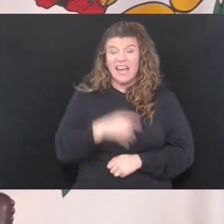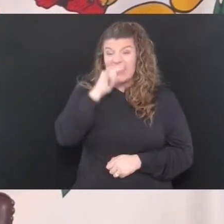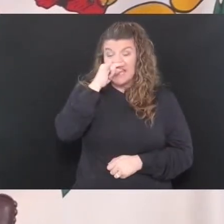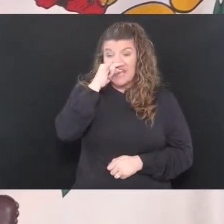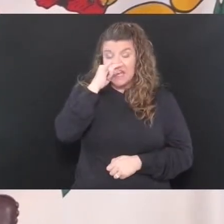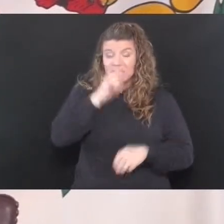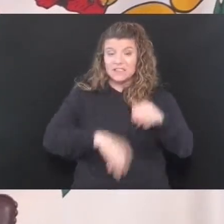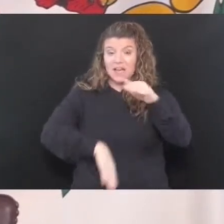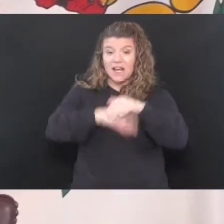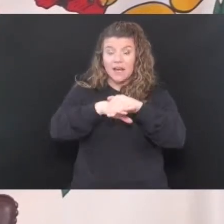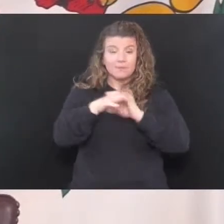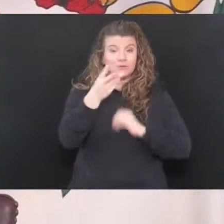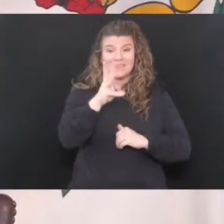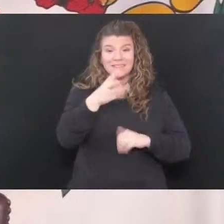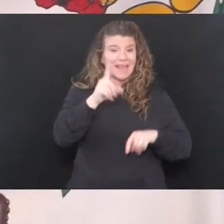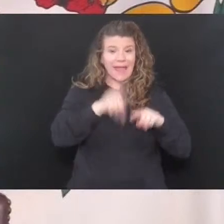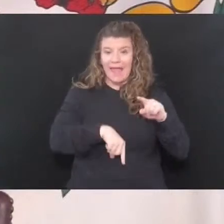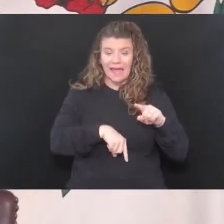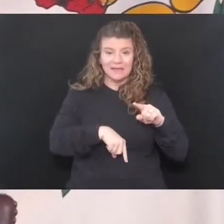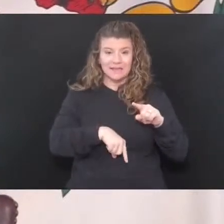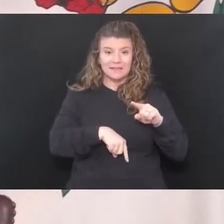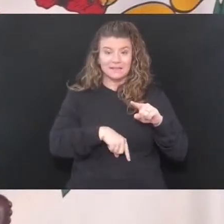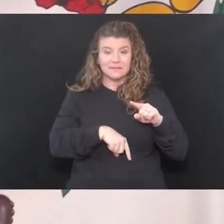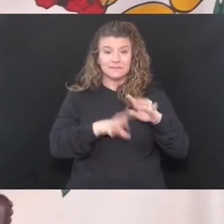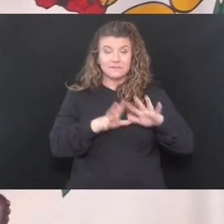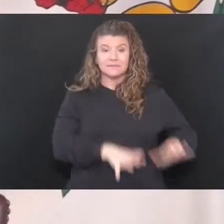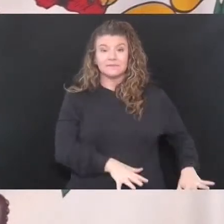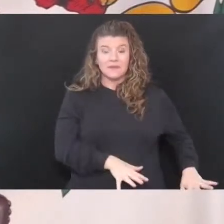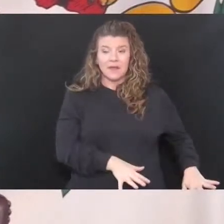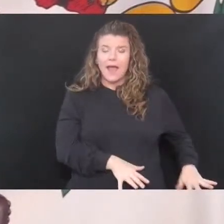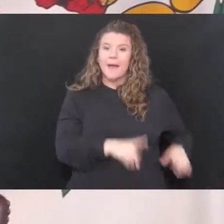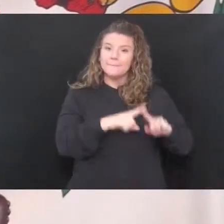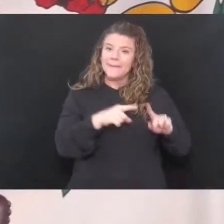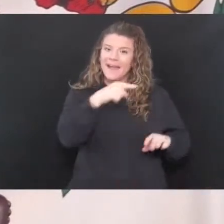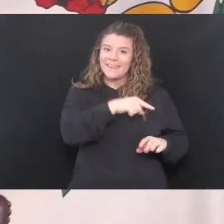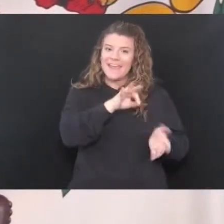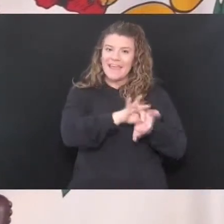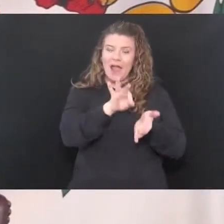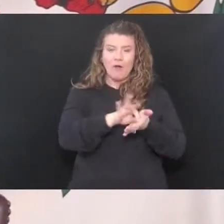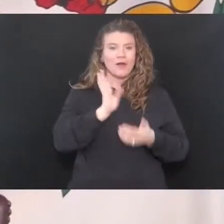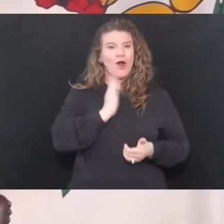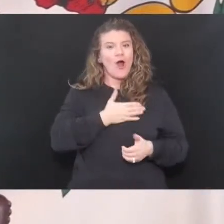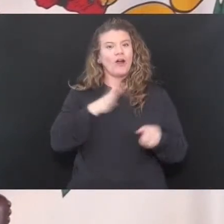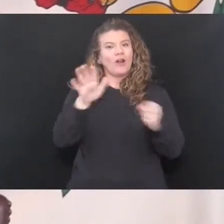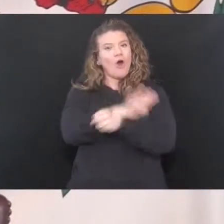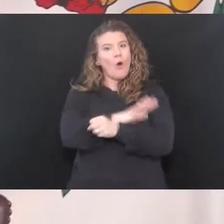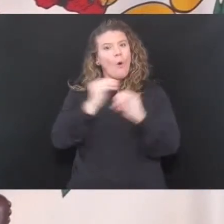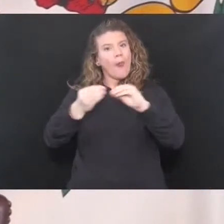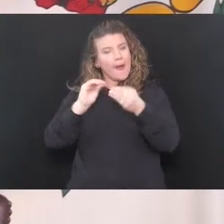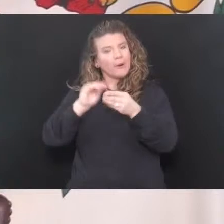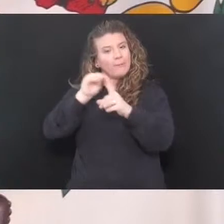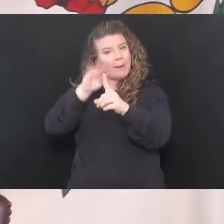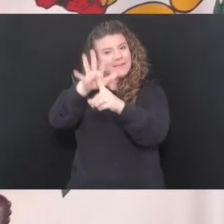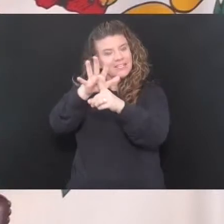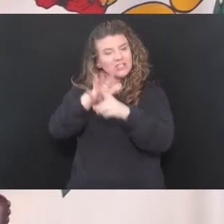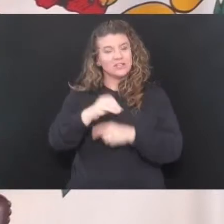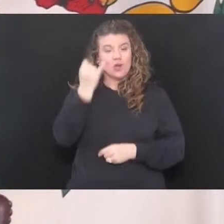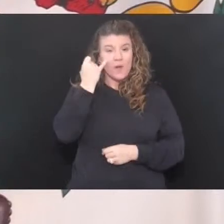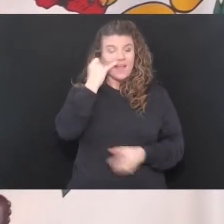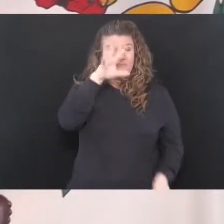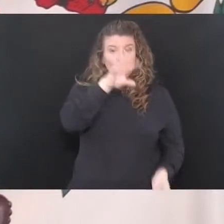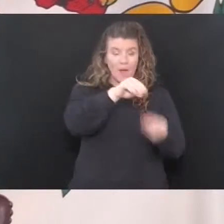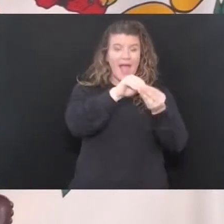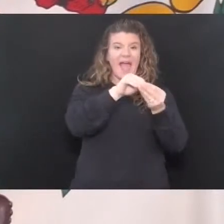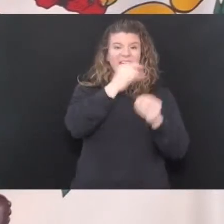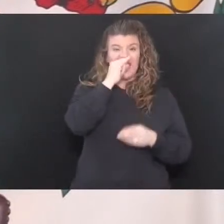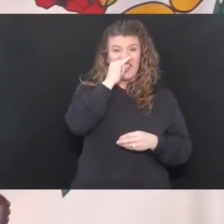to 16 are not eligible, but they surely count in our population. If you'll just add those kids into